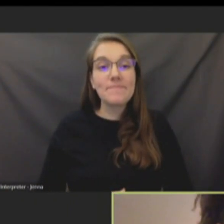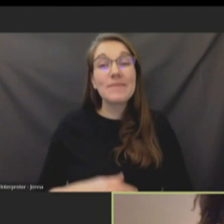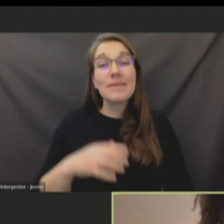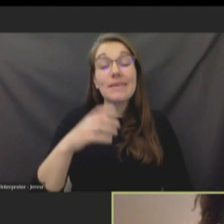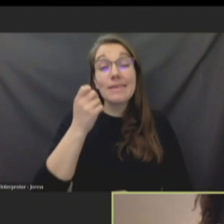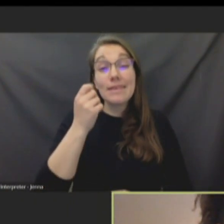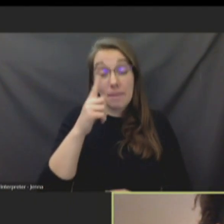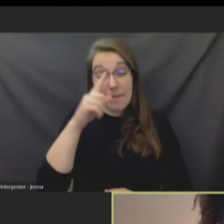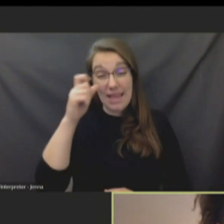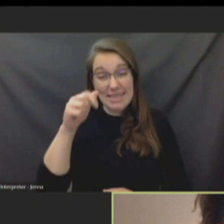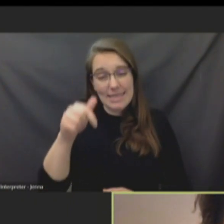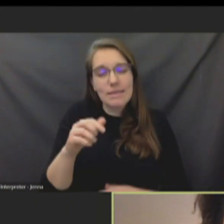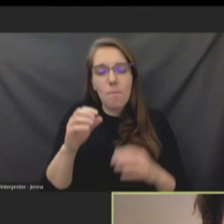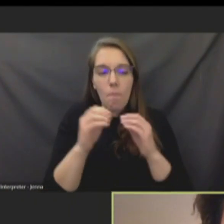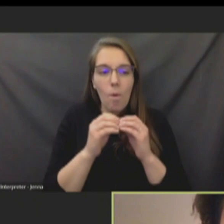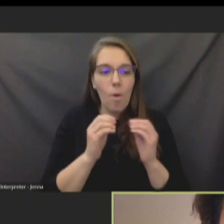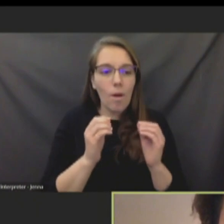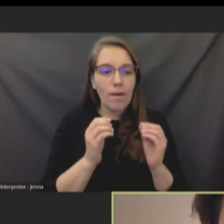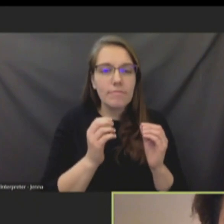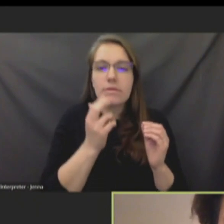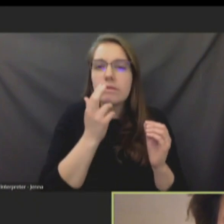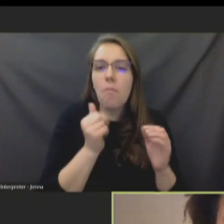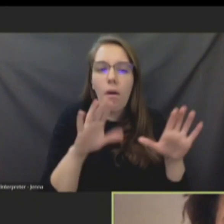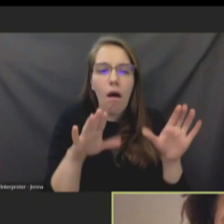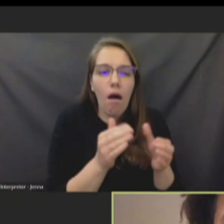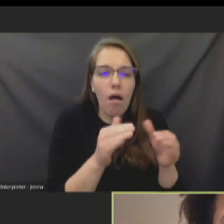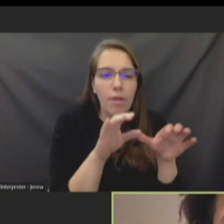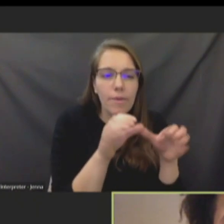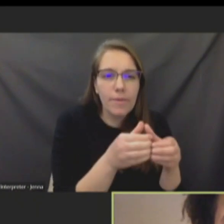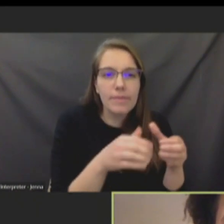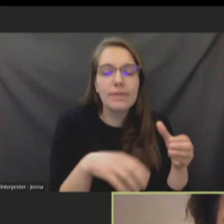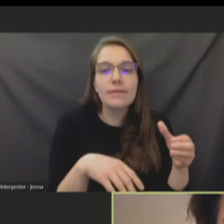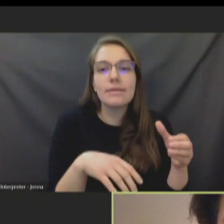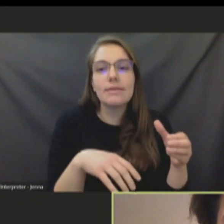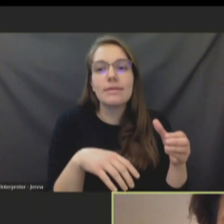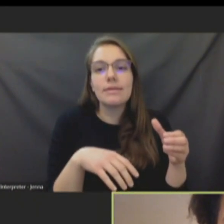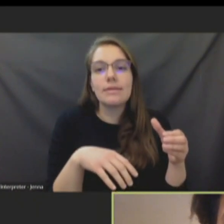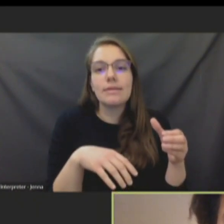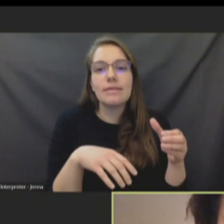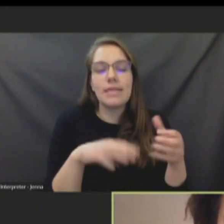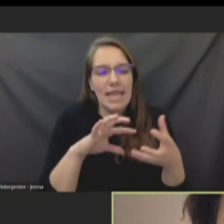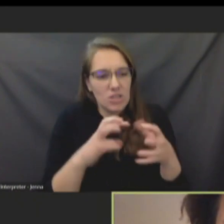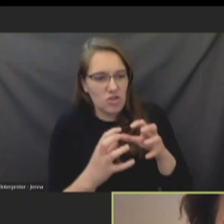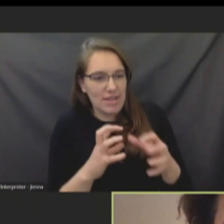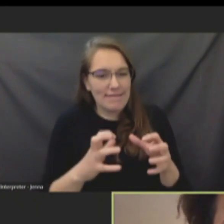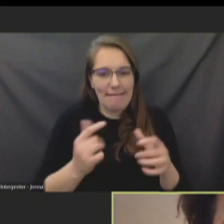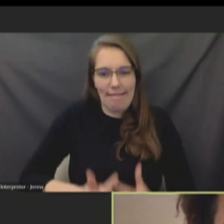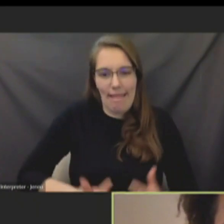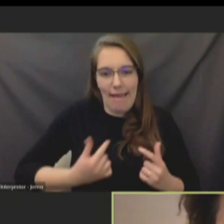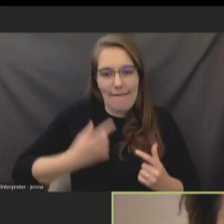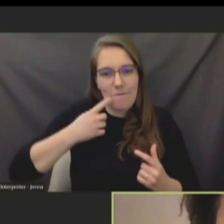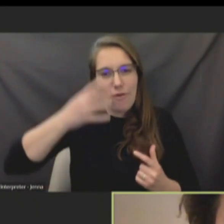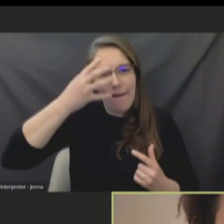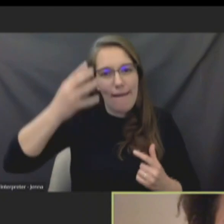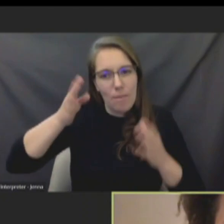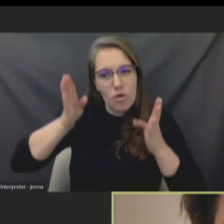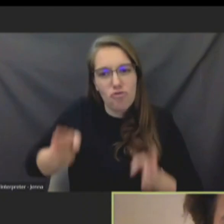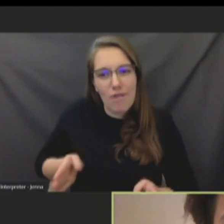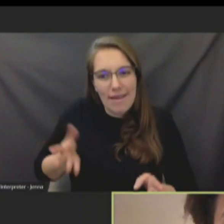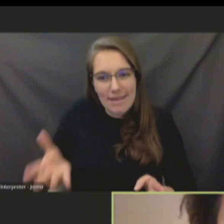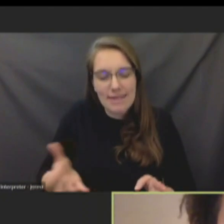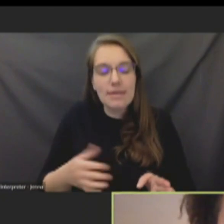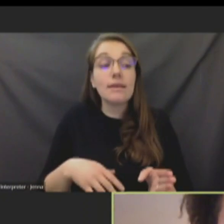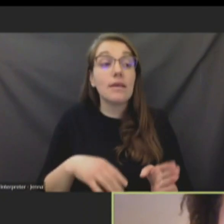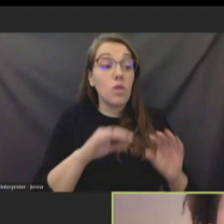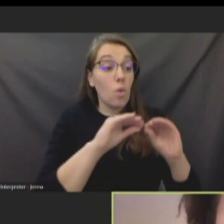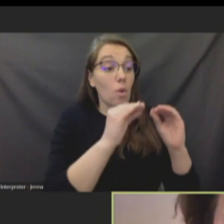smaller pool when it comes to the intersecting lives of immigrants, one thing that some of these organizations are looking